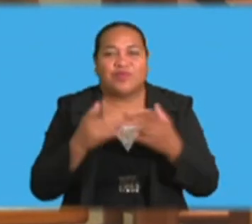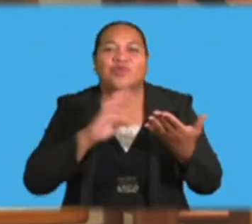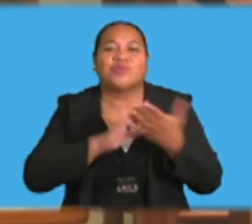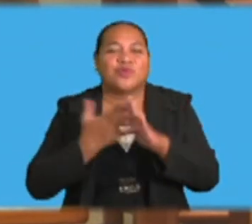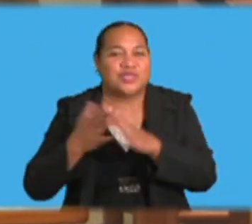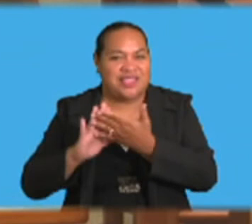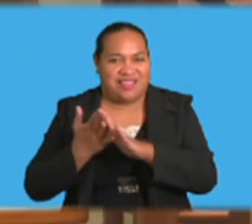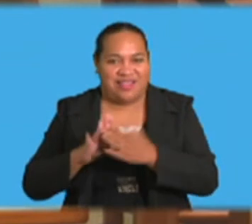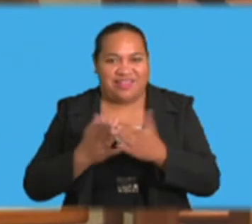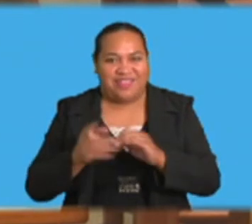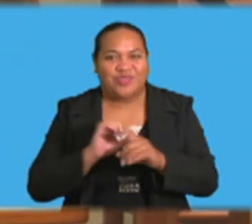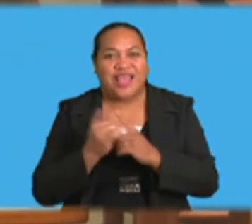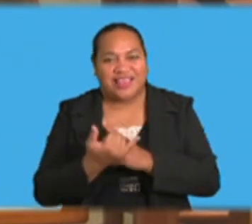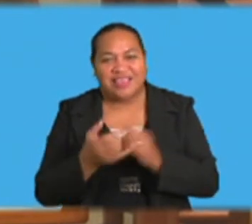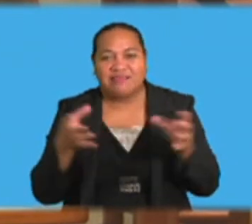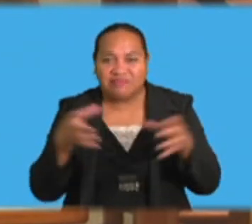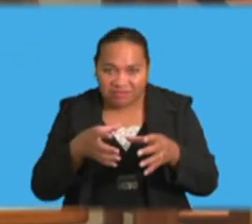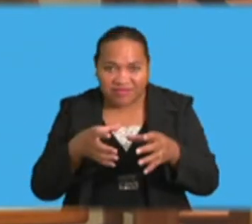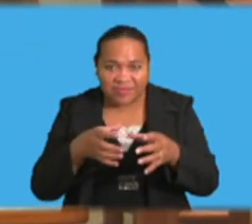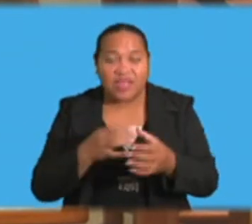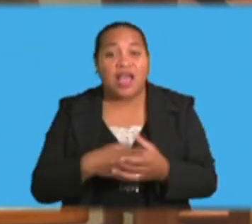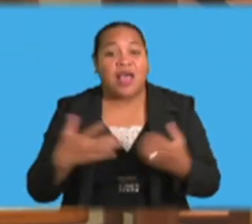a communal society where many of